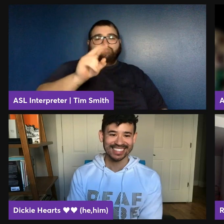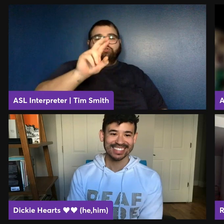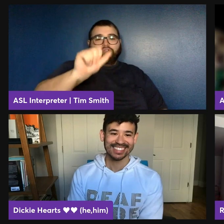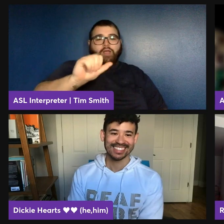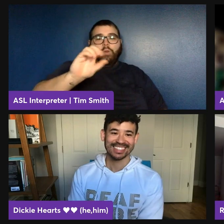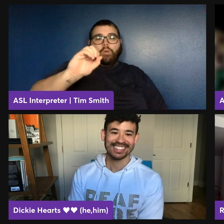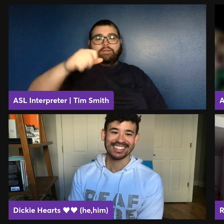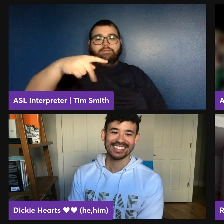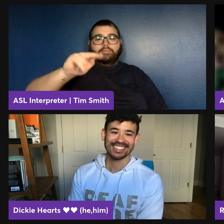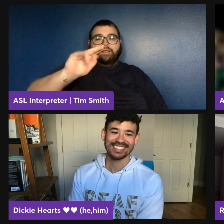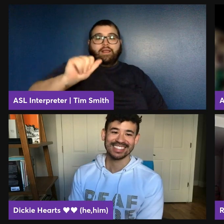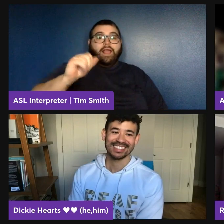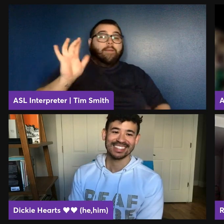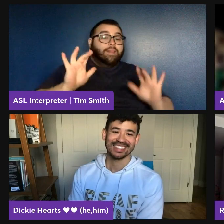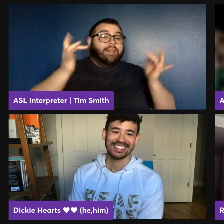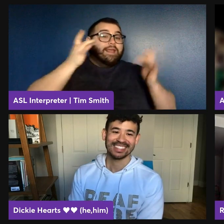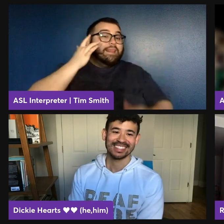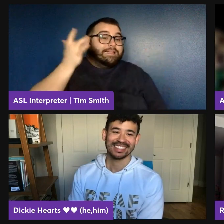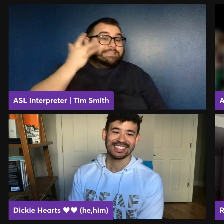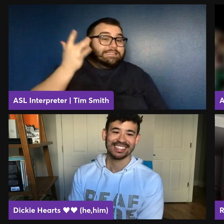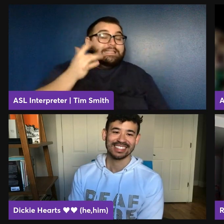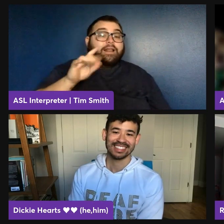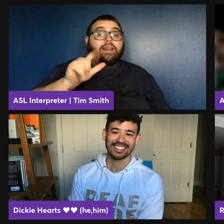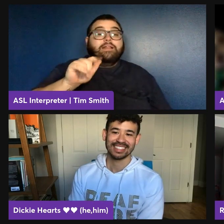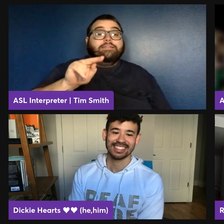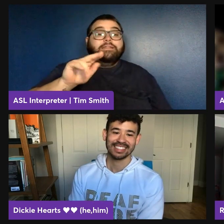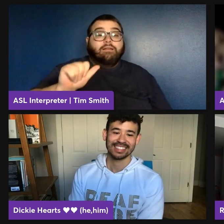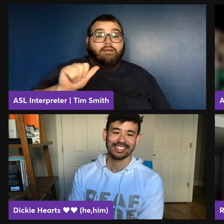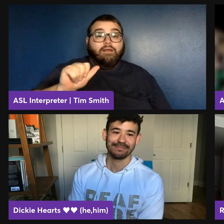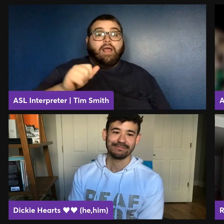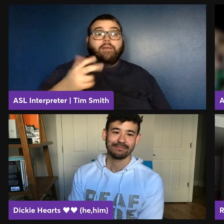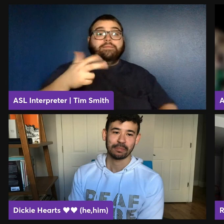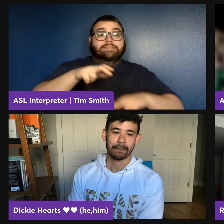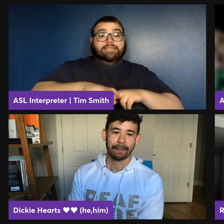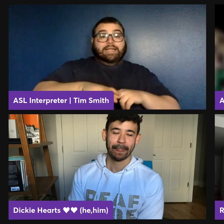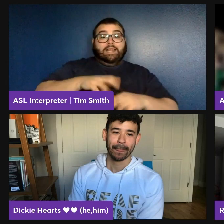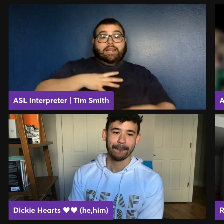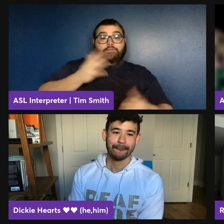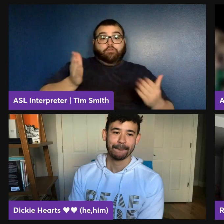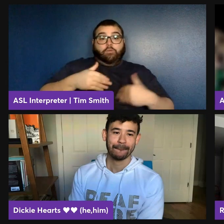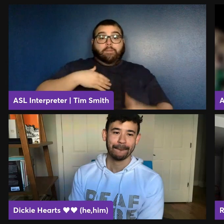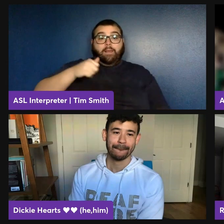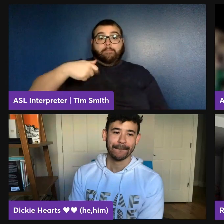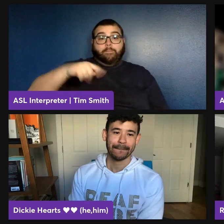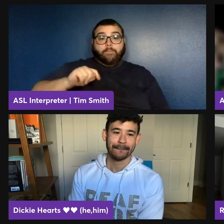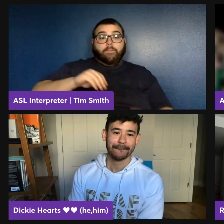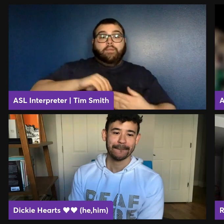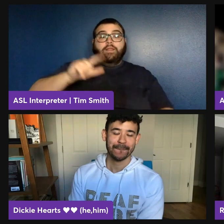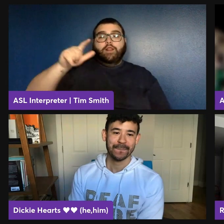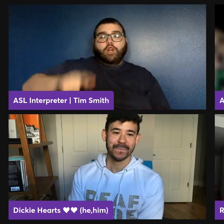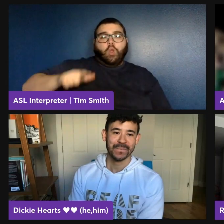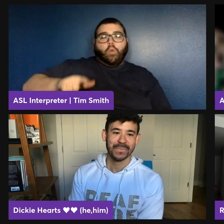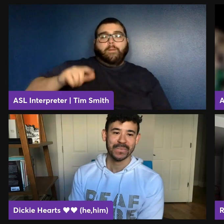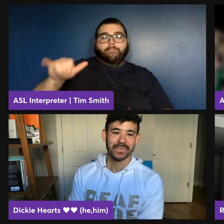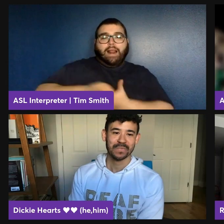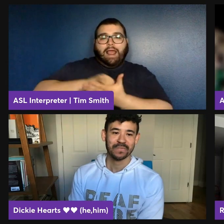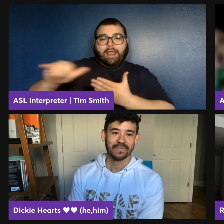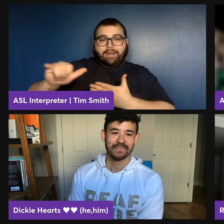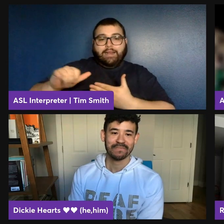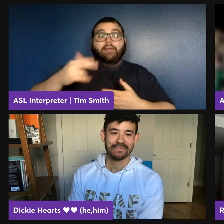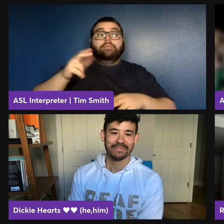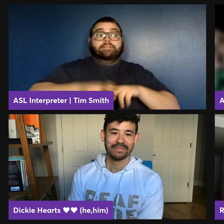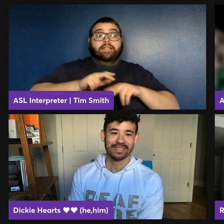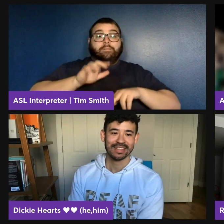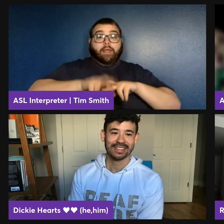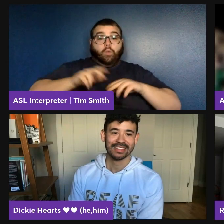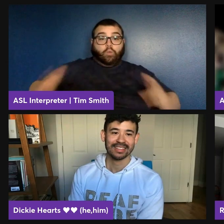am a light-skinned Latina. I am also sitting in the living room of my apartment in Lower Manhattan. I am sitting in my wheelchair, although